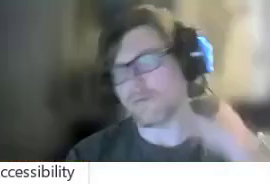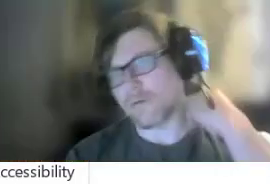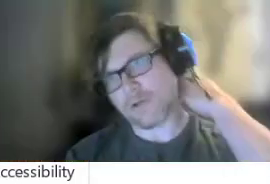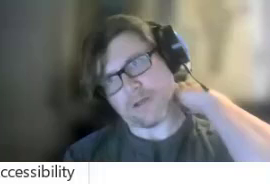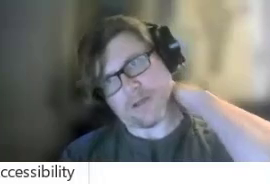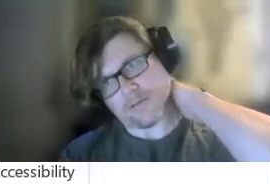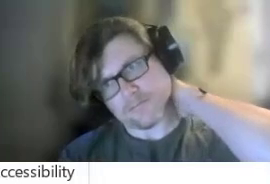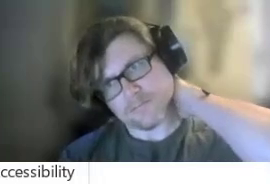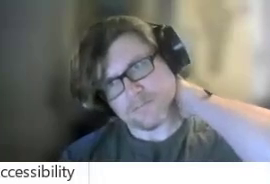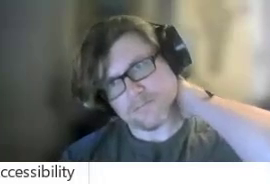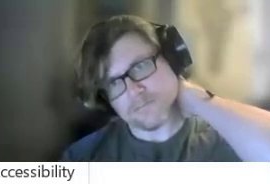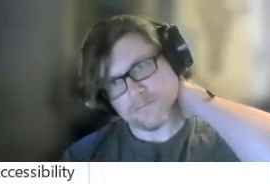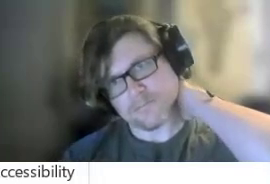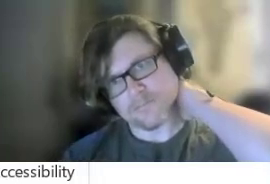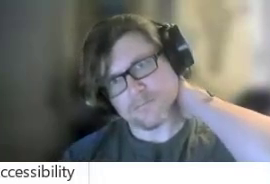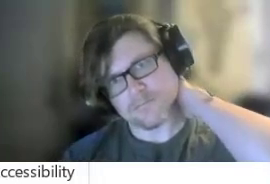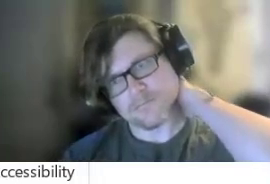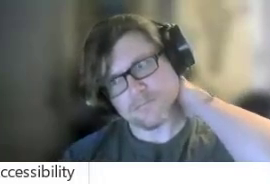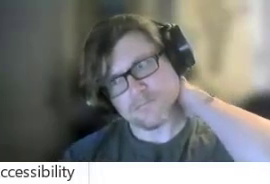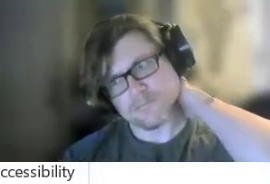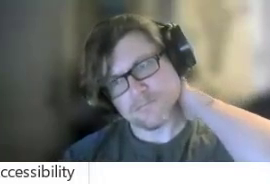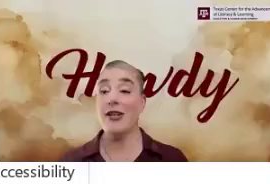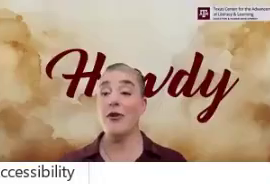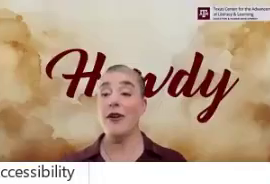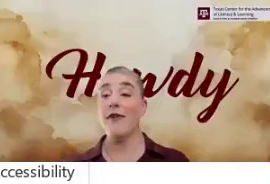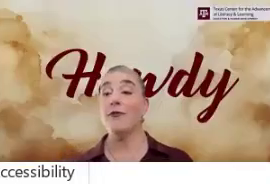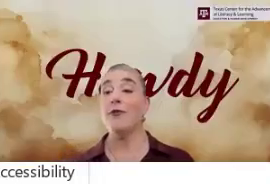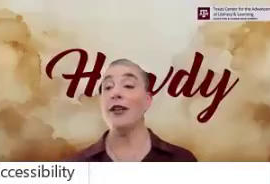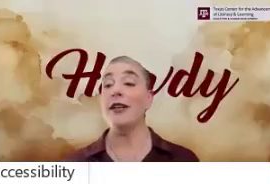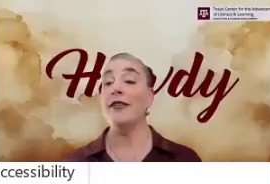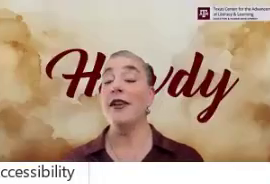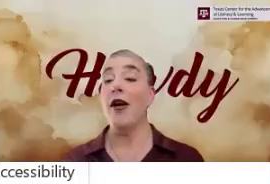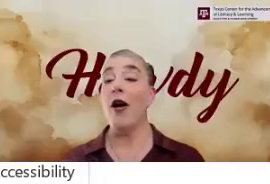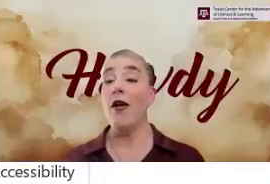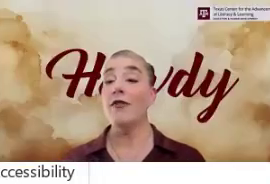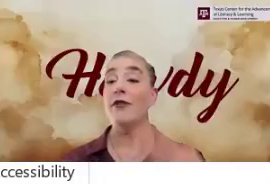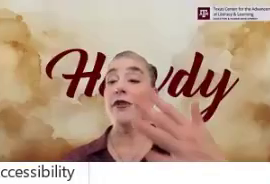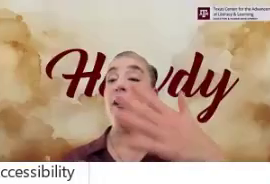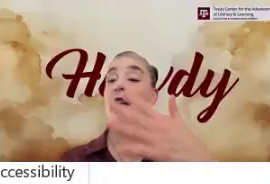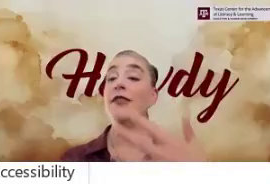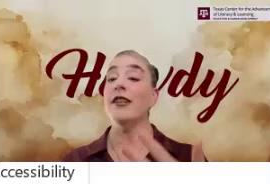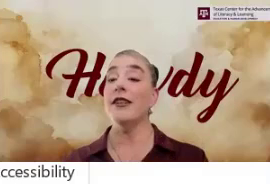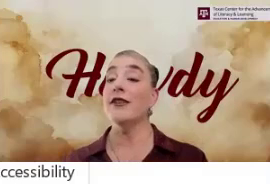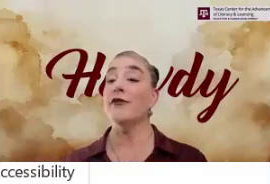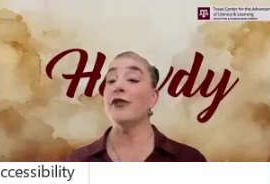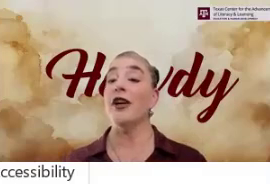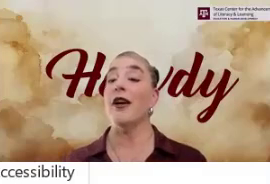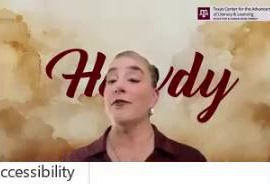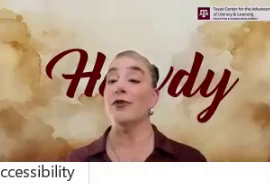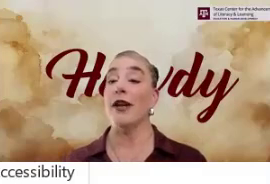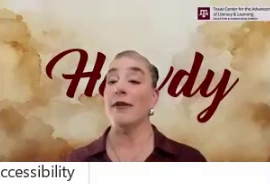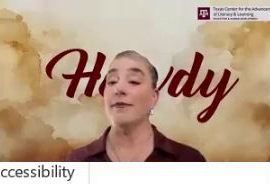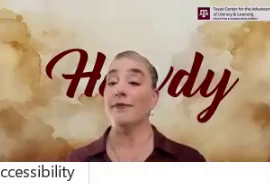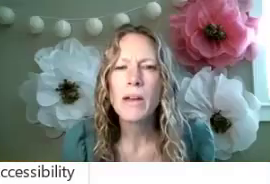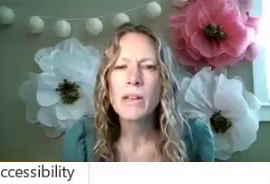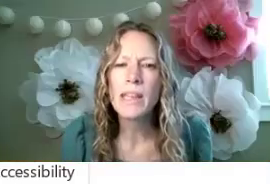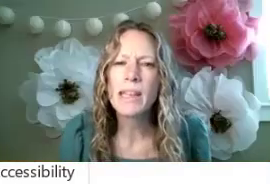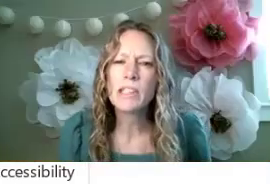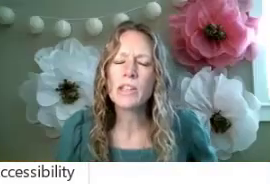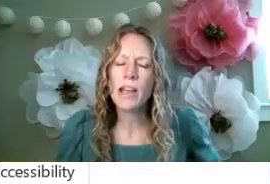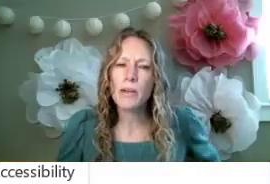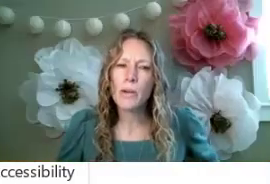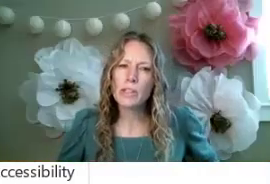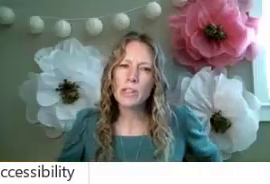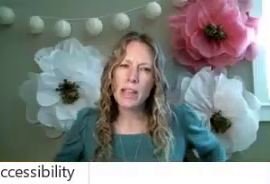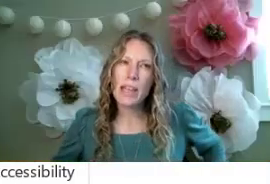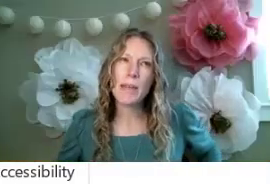Maybe you need to do more slides. And then you won't have to bring in different content at different times, right? My